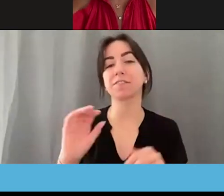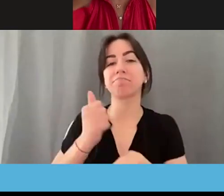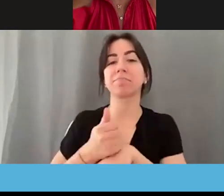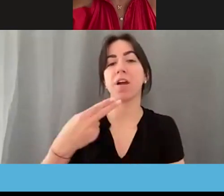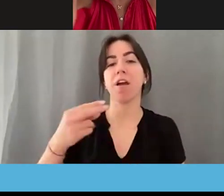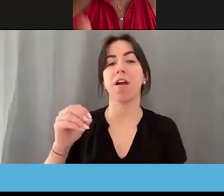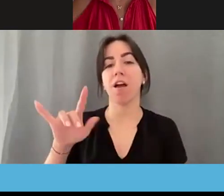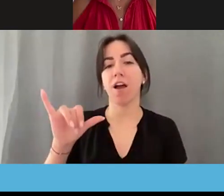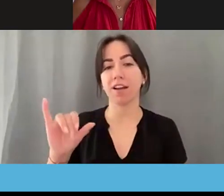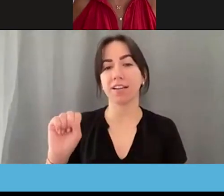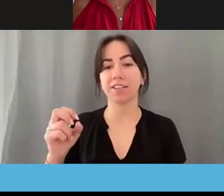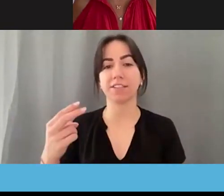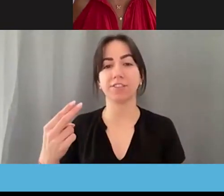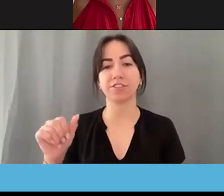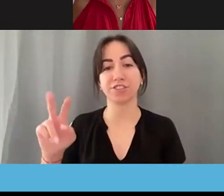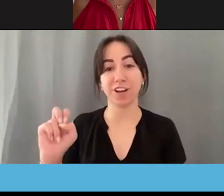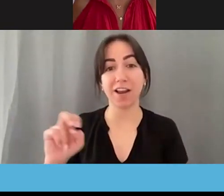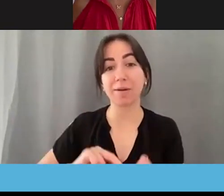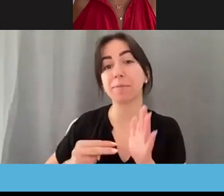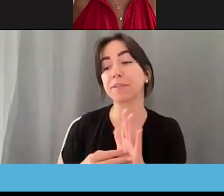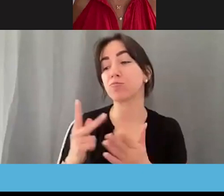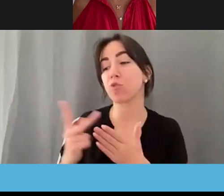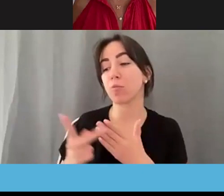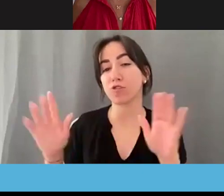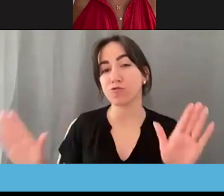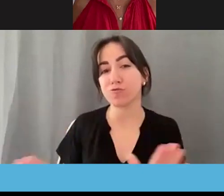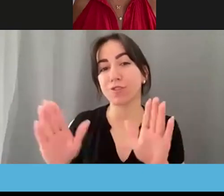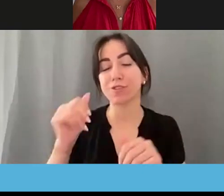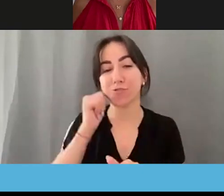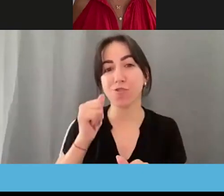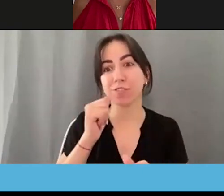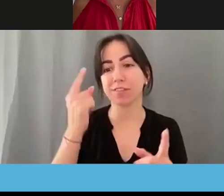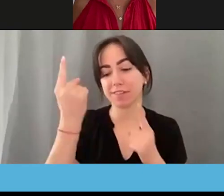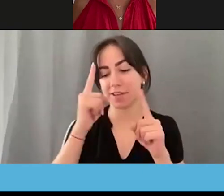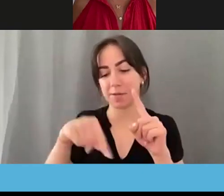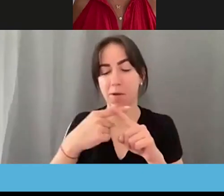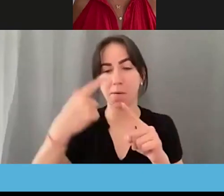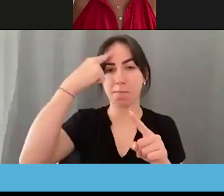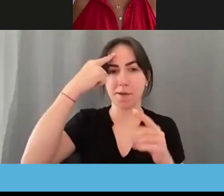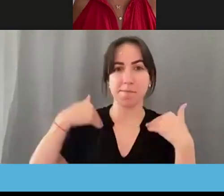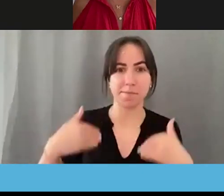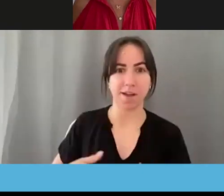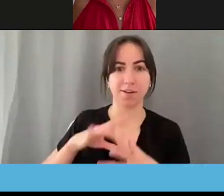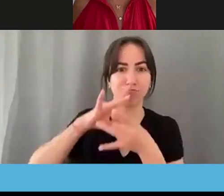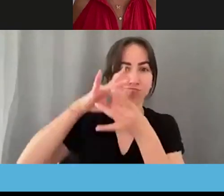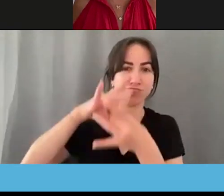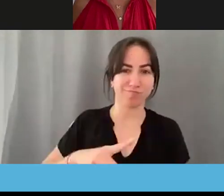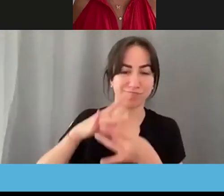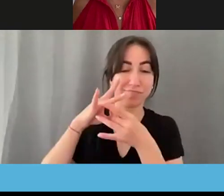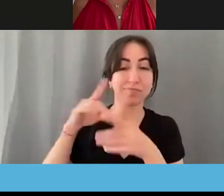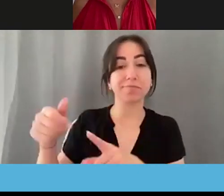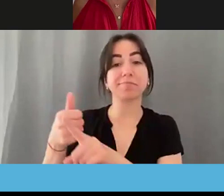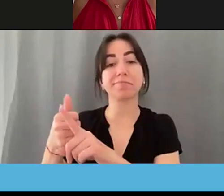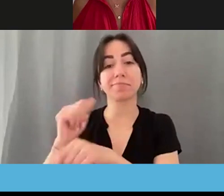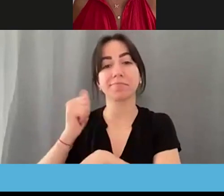is a program that aims to encourage girls as they balance mind, body, and soul. She is also the founder and